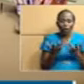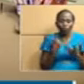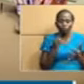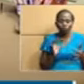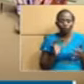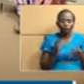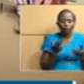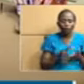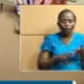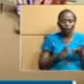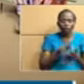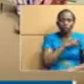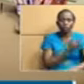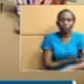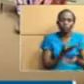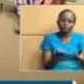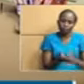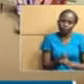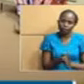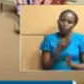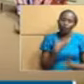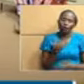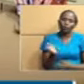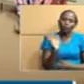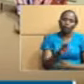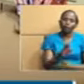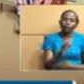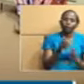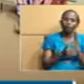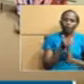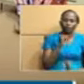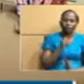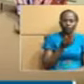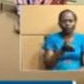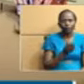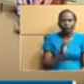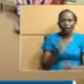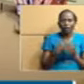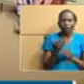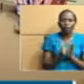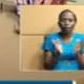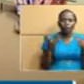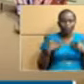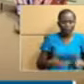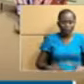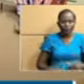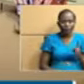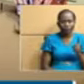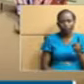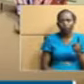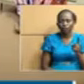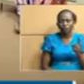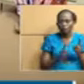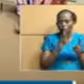resources that we have available for us. So I want to come back to Professor here and go to a public health